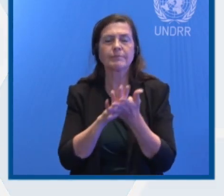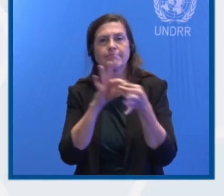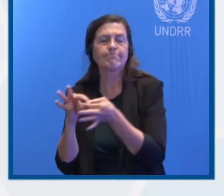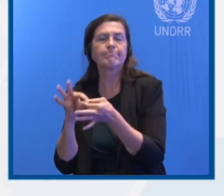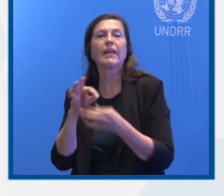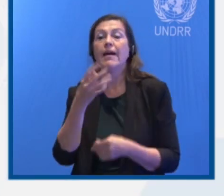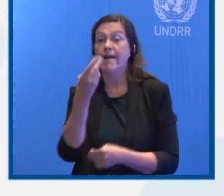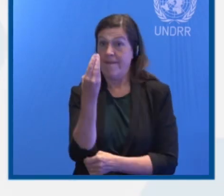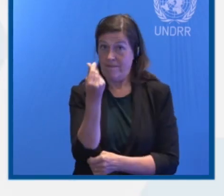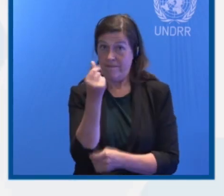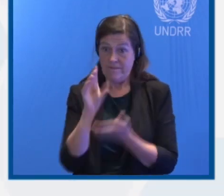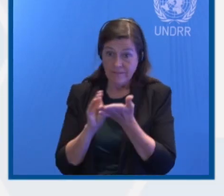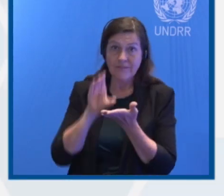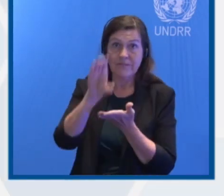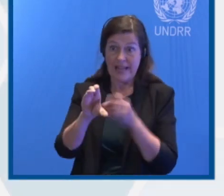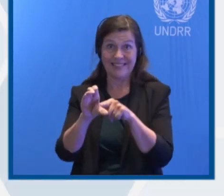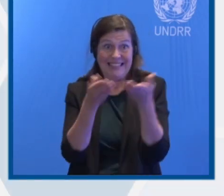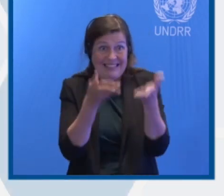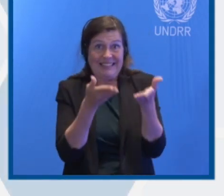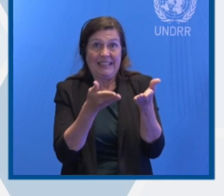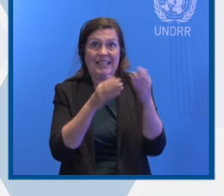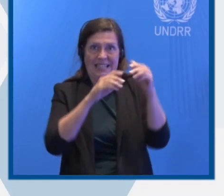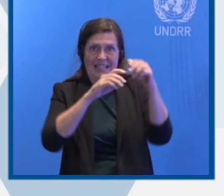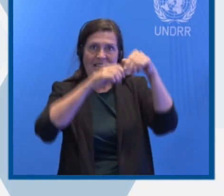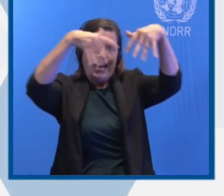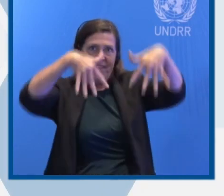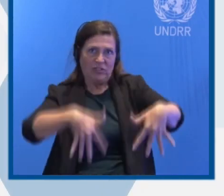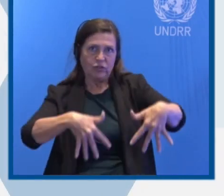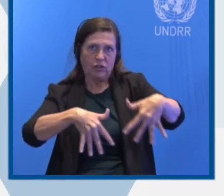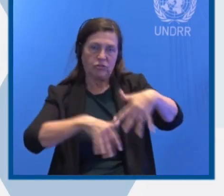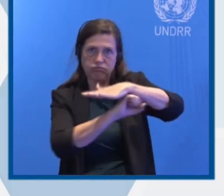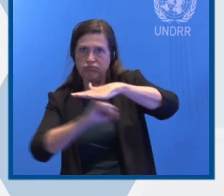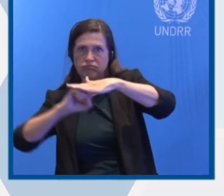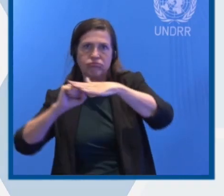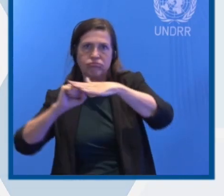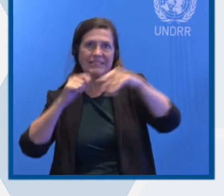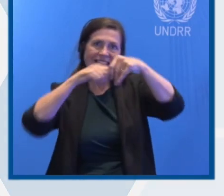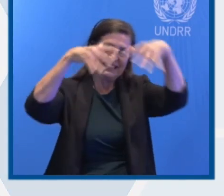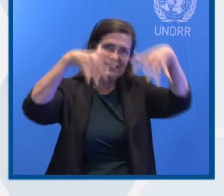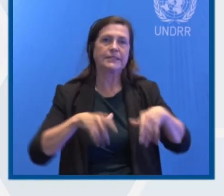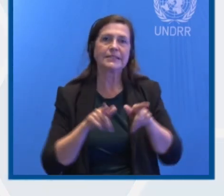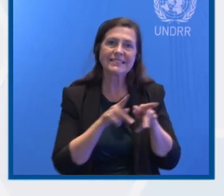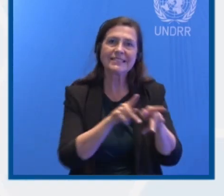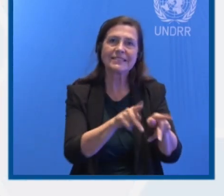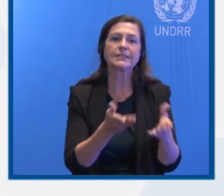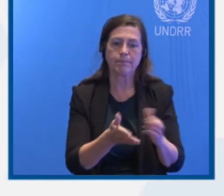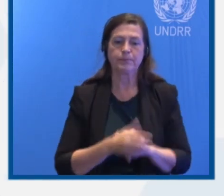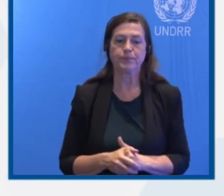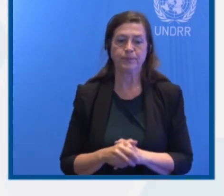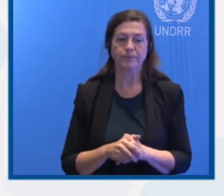financing of infrastructure systems. Countries such as mine have